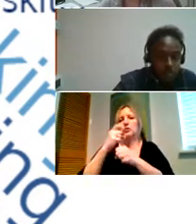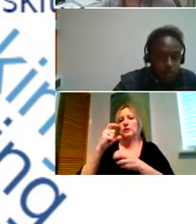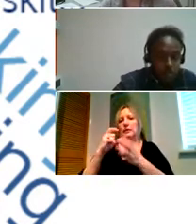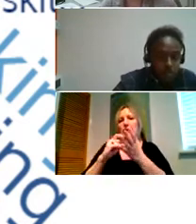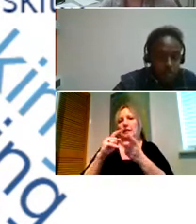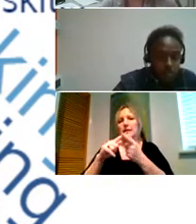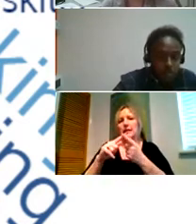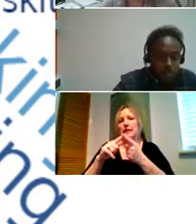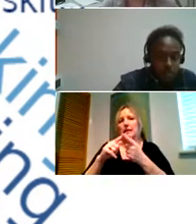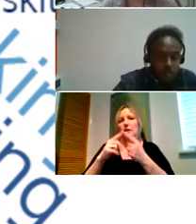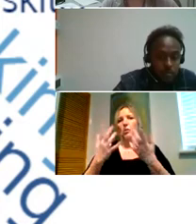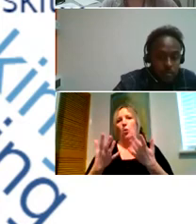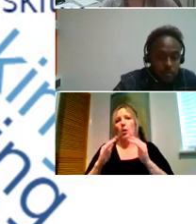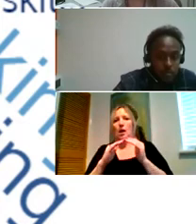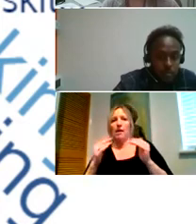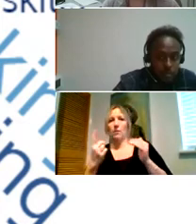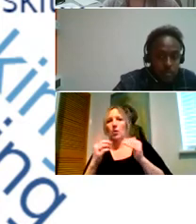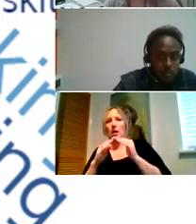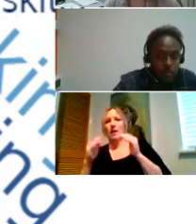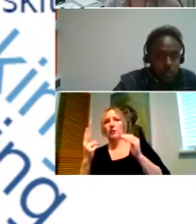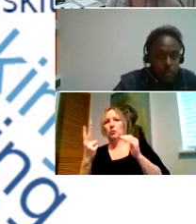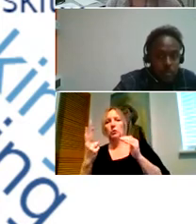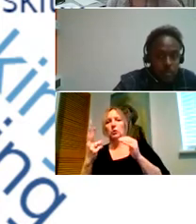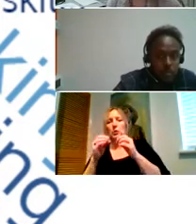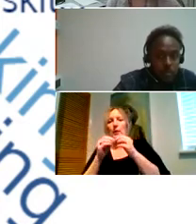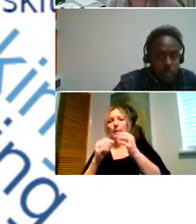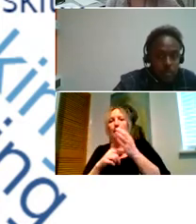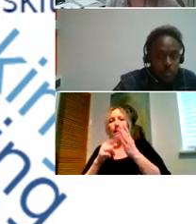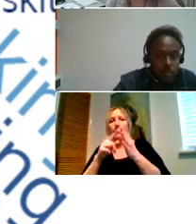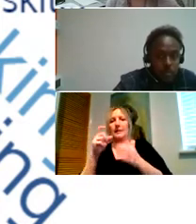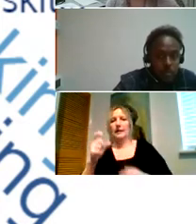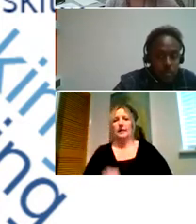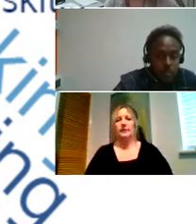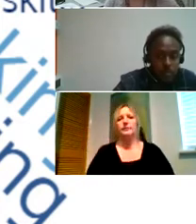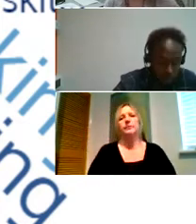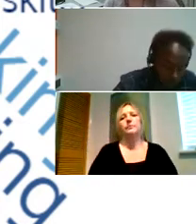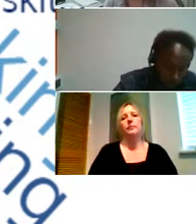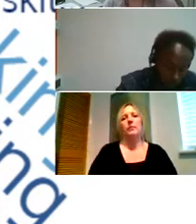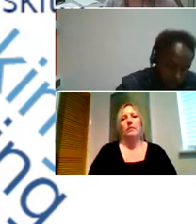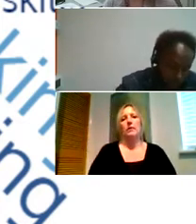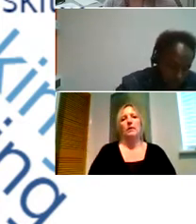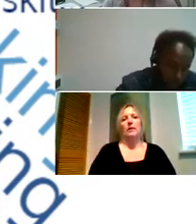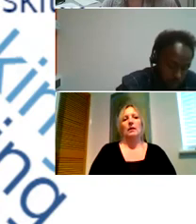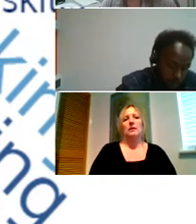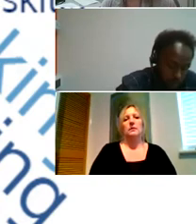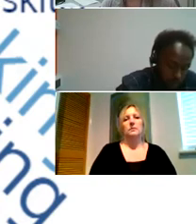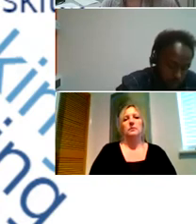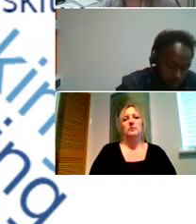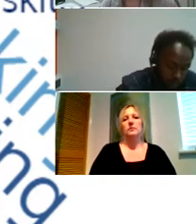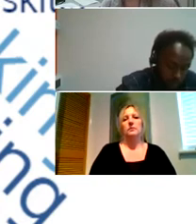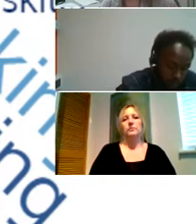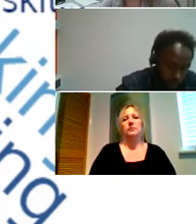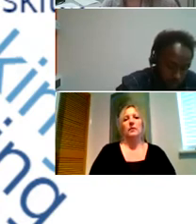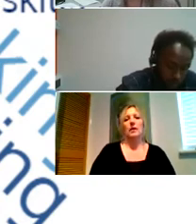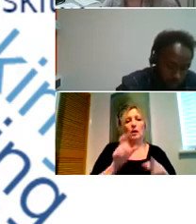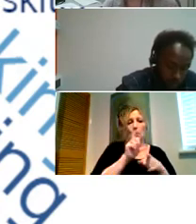level one, level two BTEC. So on the vocational courses, which are 35 weeks long,